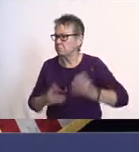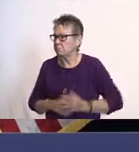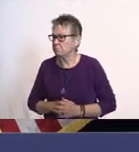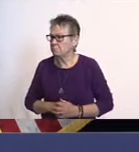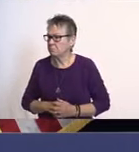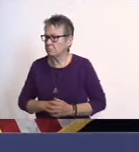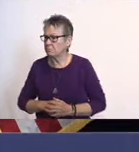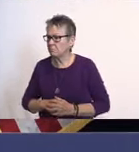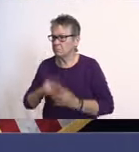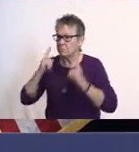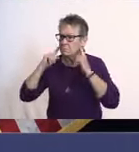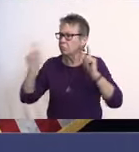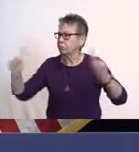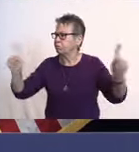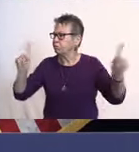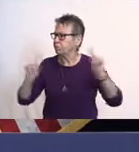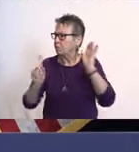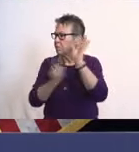I didn't deliver it.